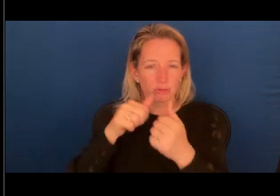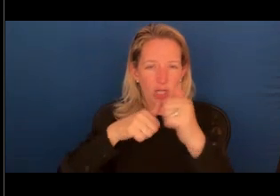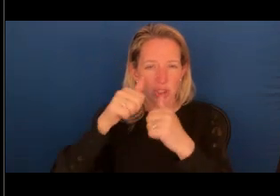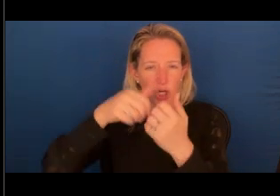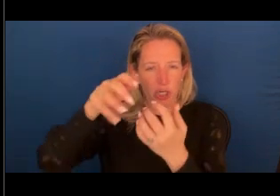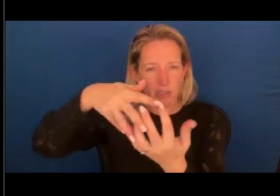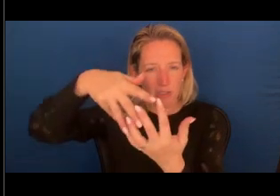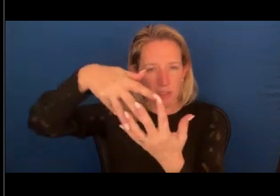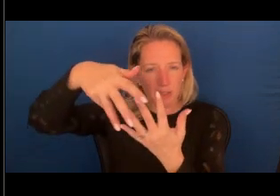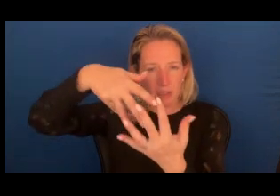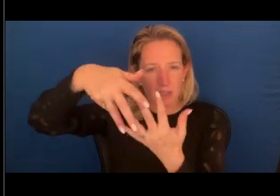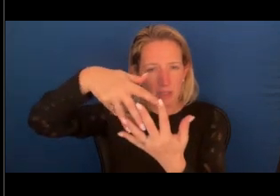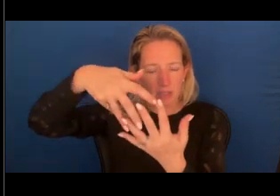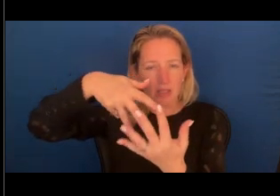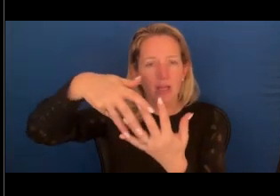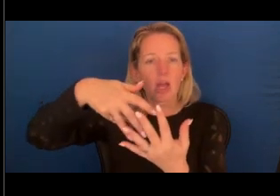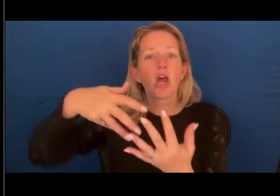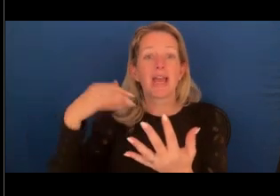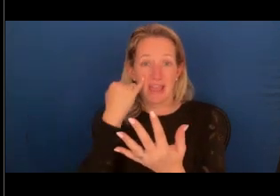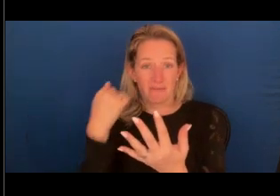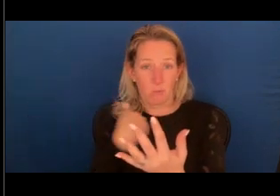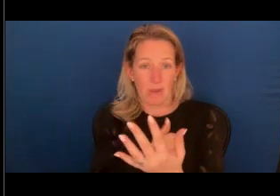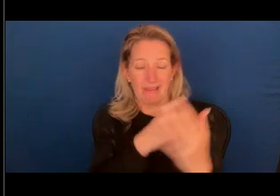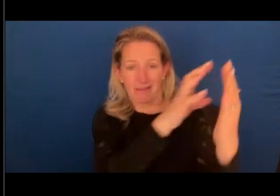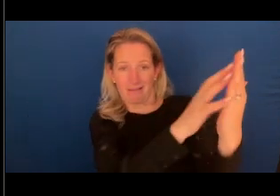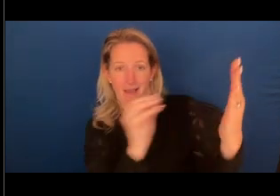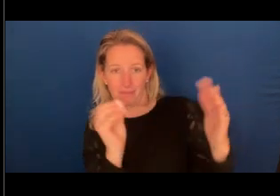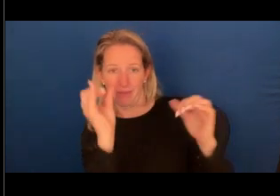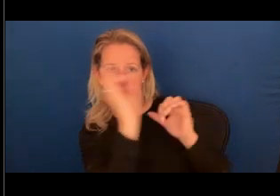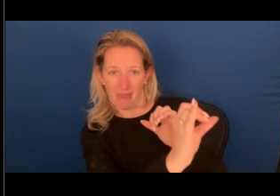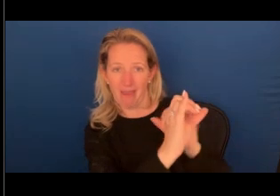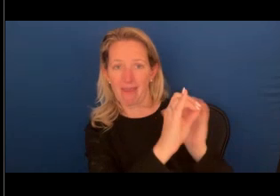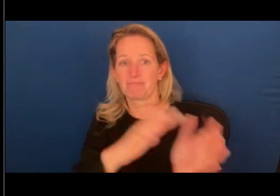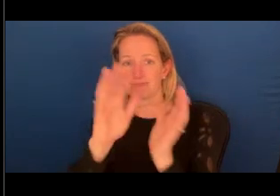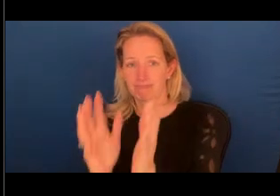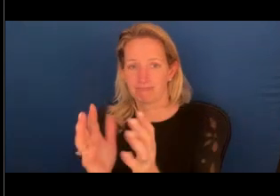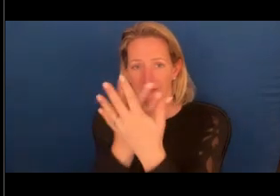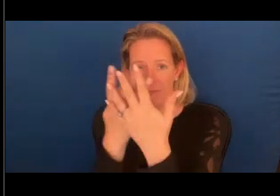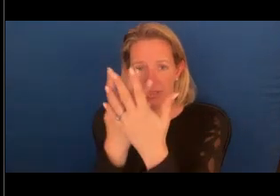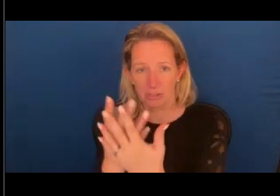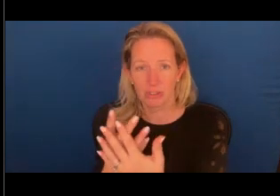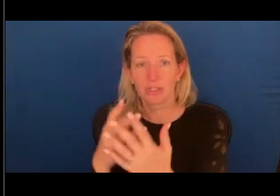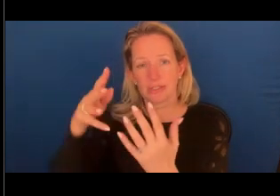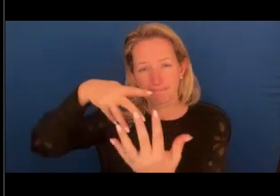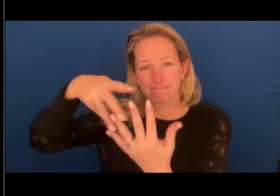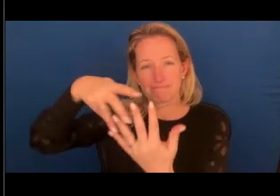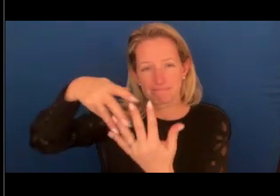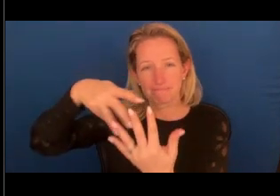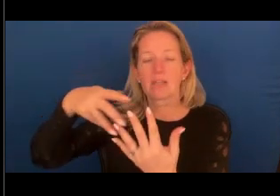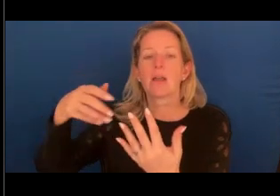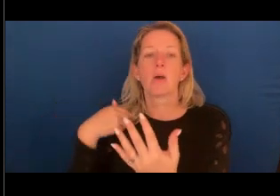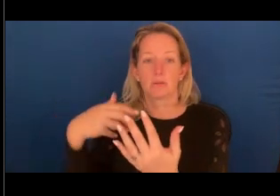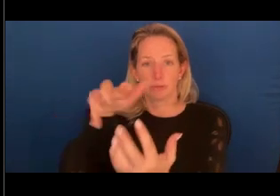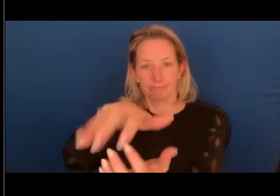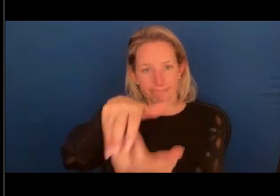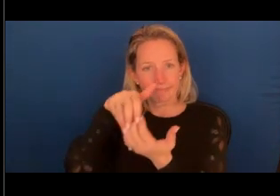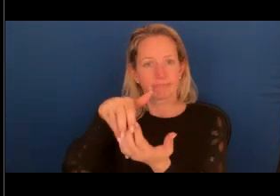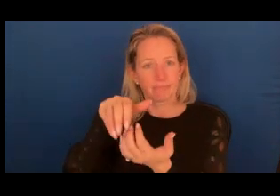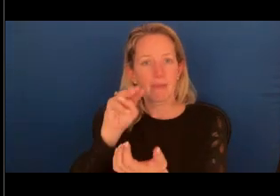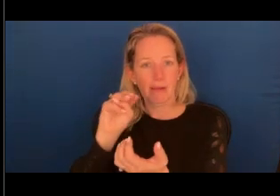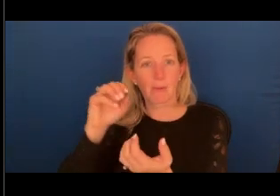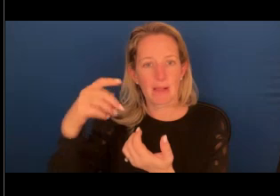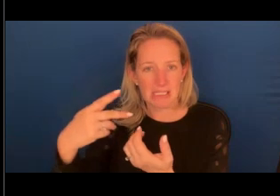force. And I believe that we can achieve that kind of filtration and the cleaning all together. And that can be attached to the side